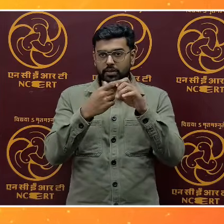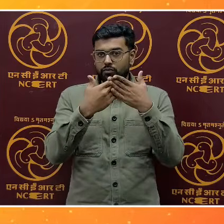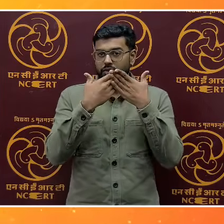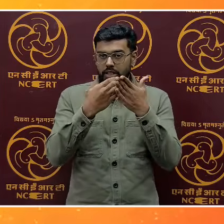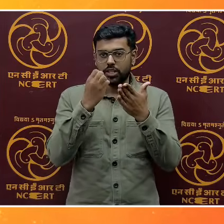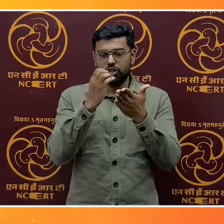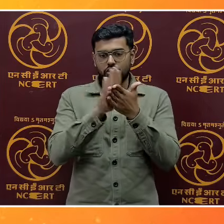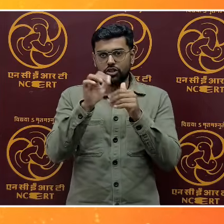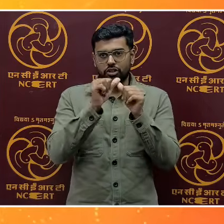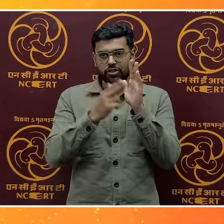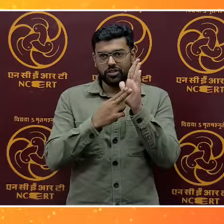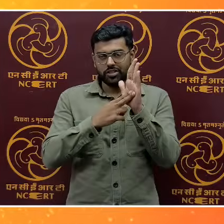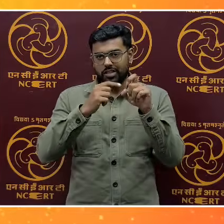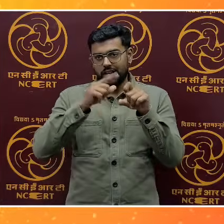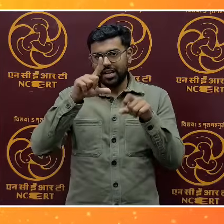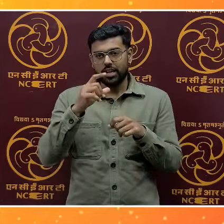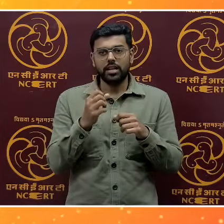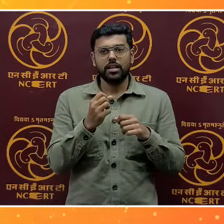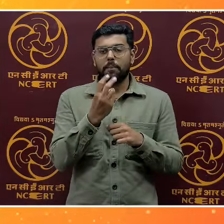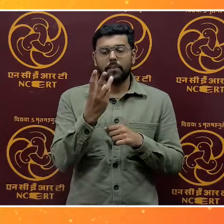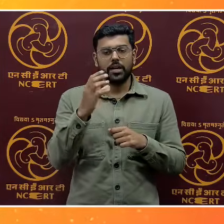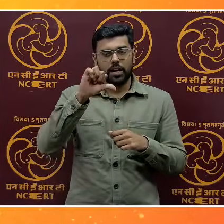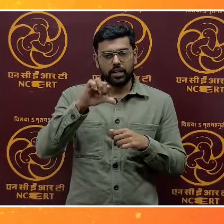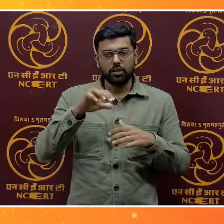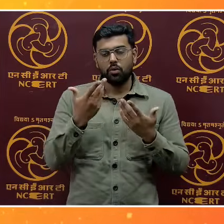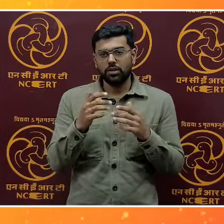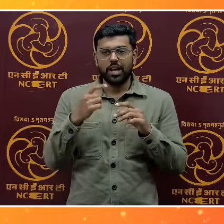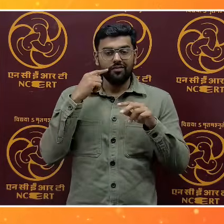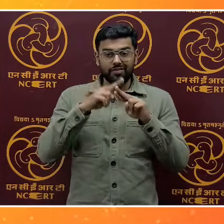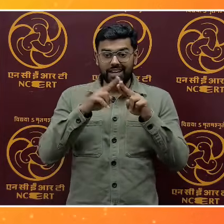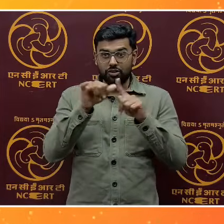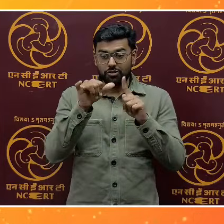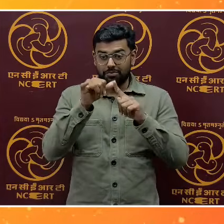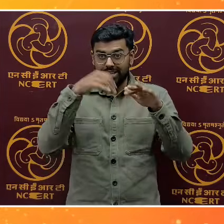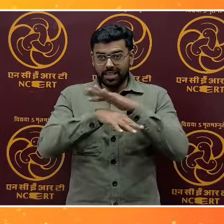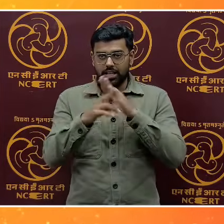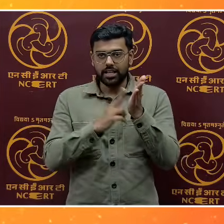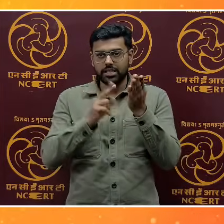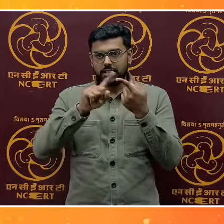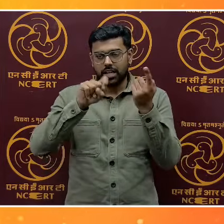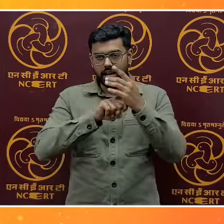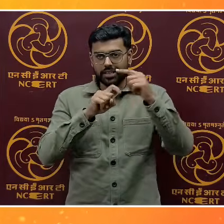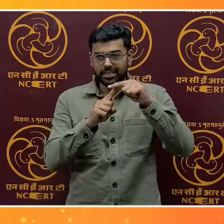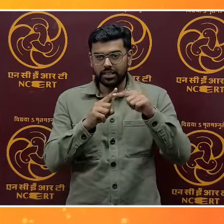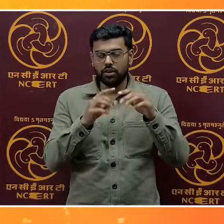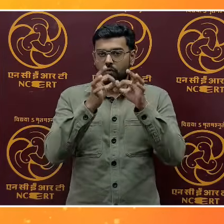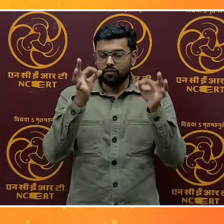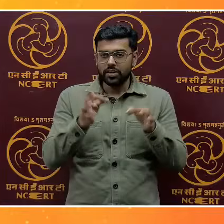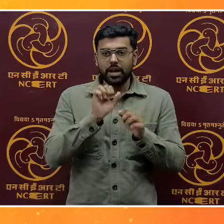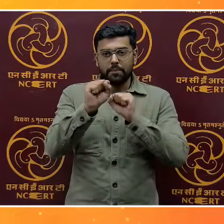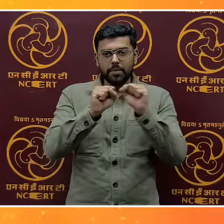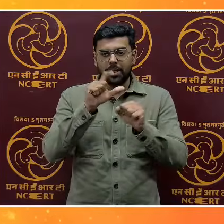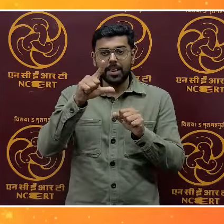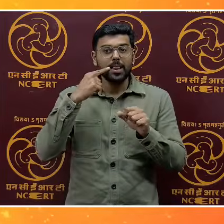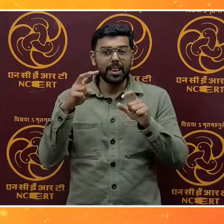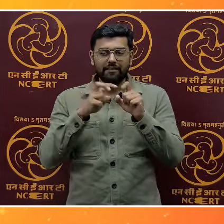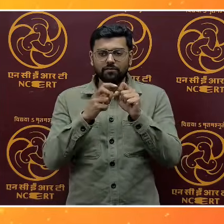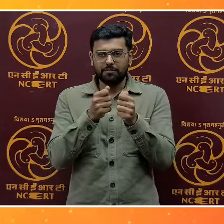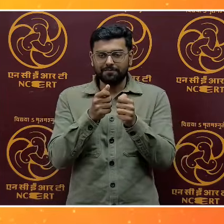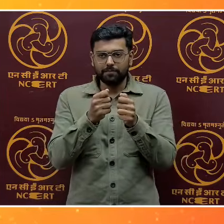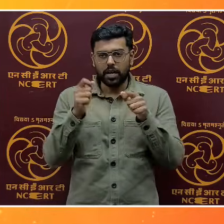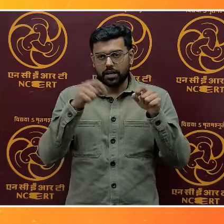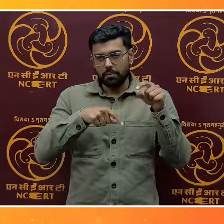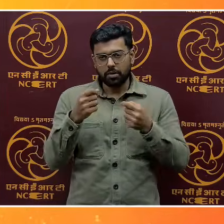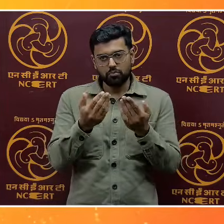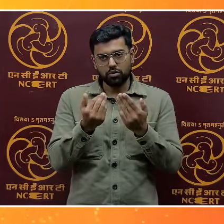YouTube channel, that is NCERT Official. In the live chat box, write down your questions, your queries and share them with us. We